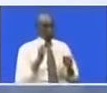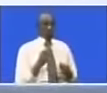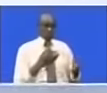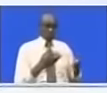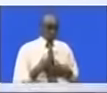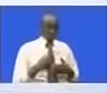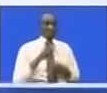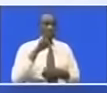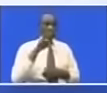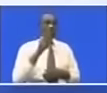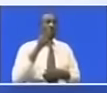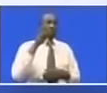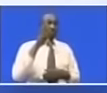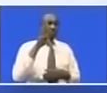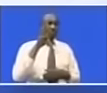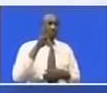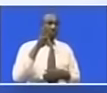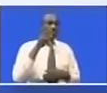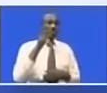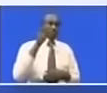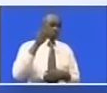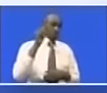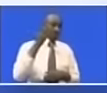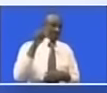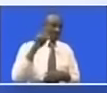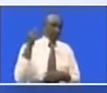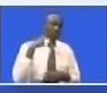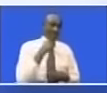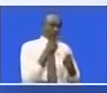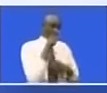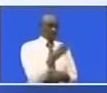inviting TOESA to talk about these issues. We did the poll about